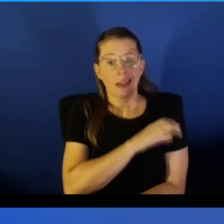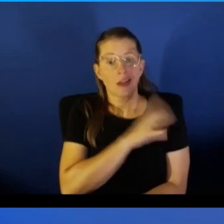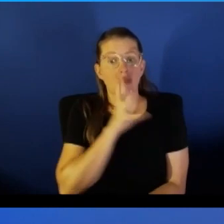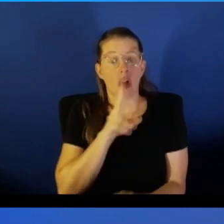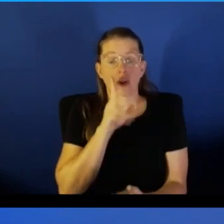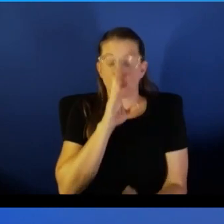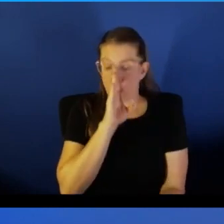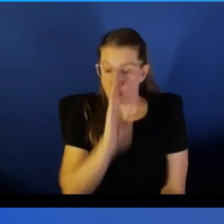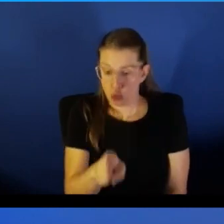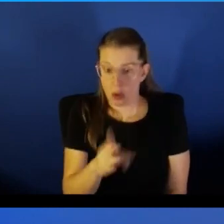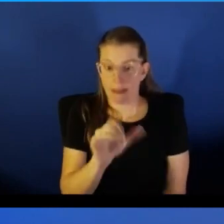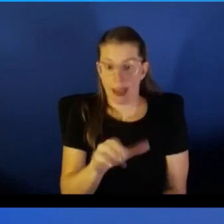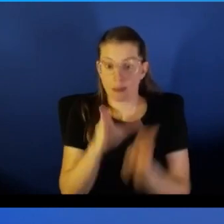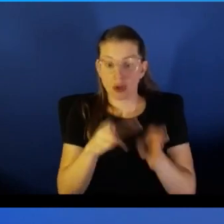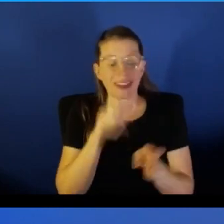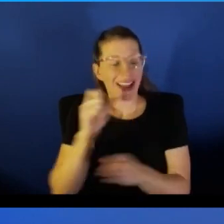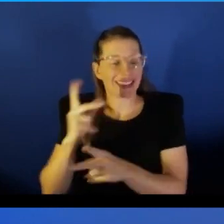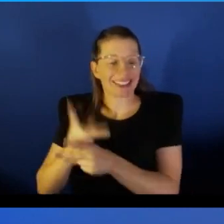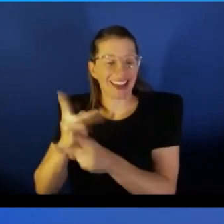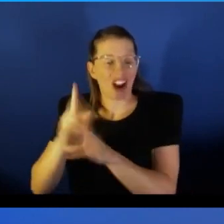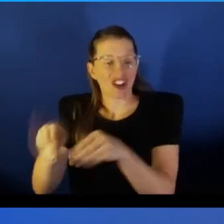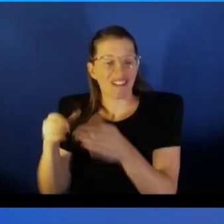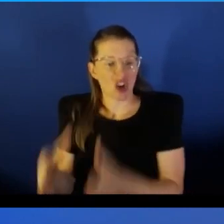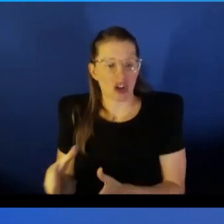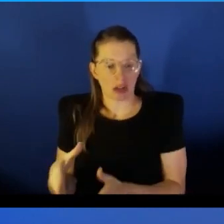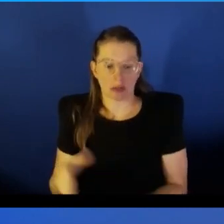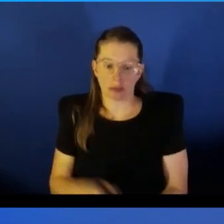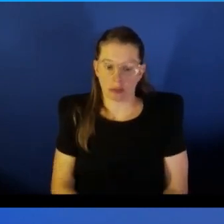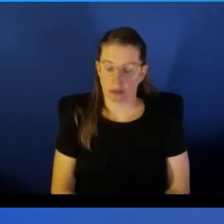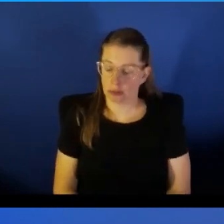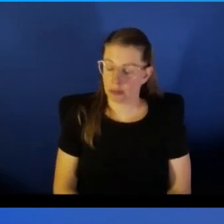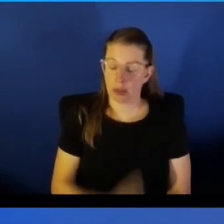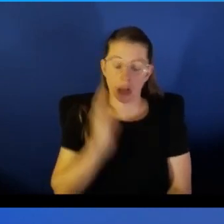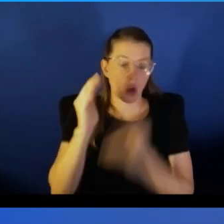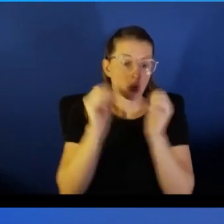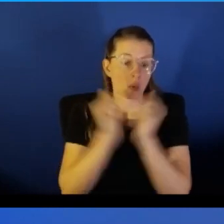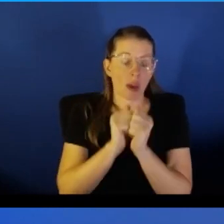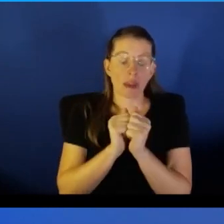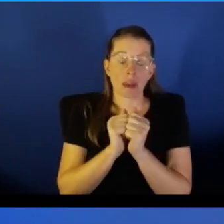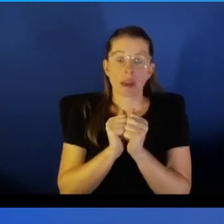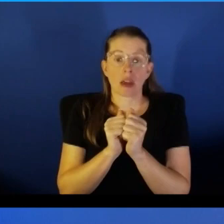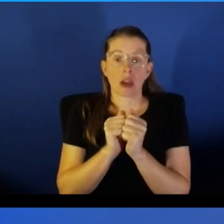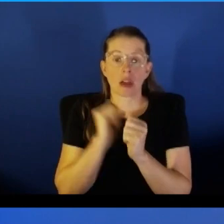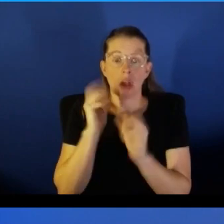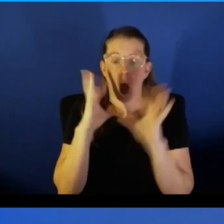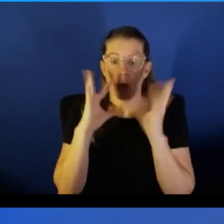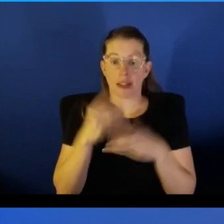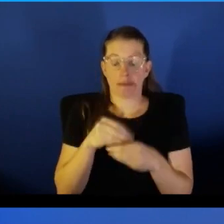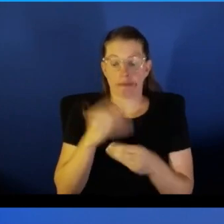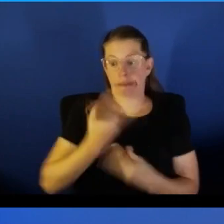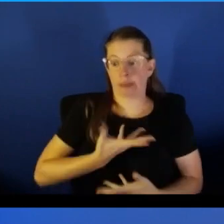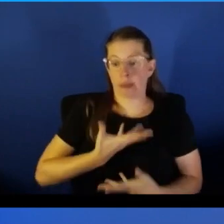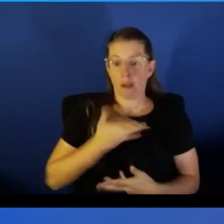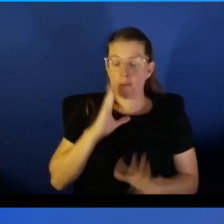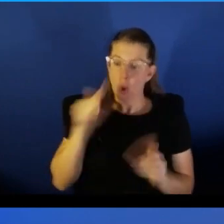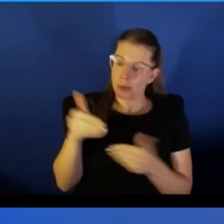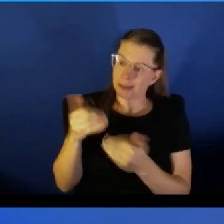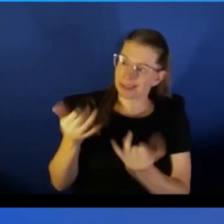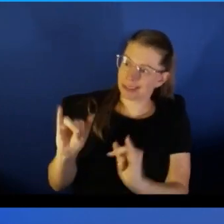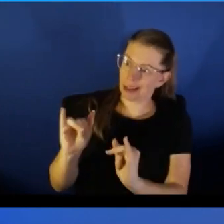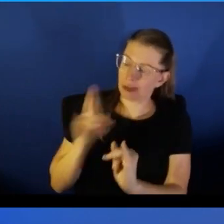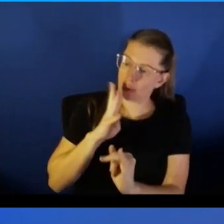person and not to their caregiver. We hear that from adults with autism that say, the focus is still on talking